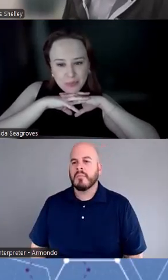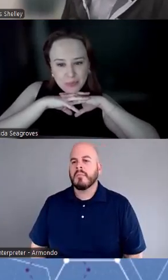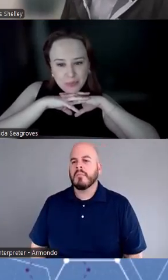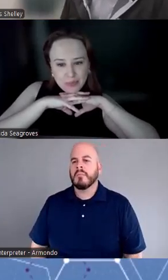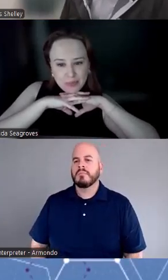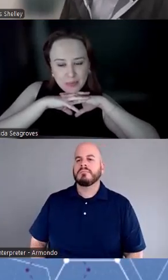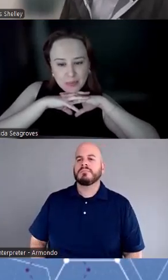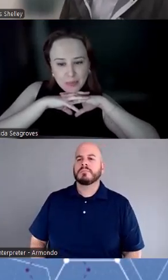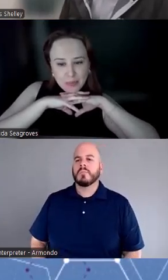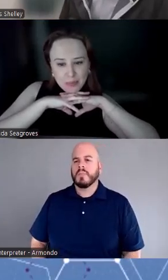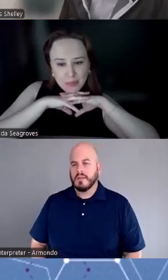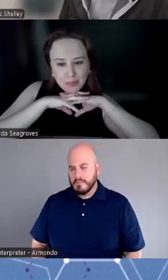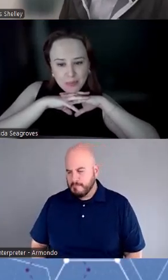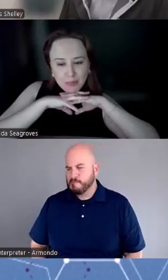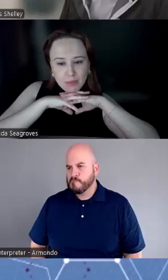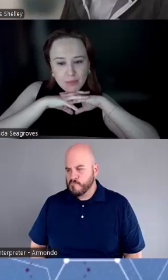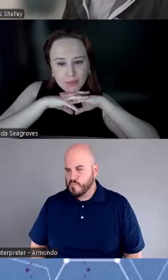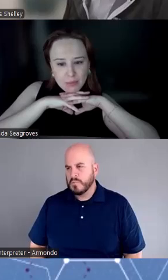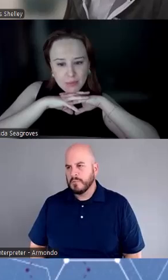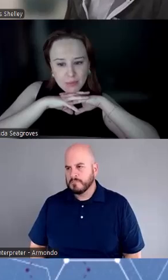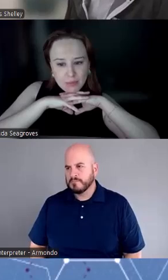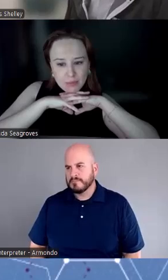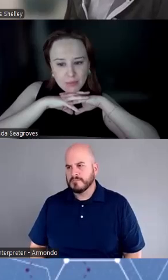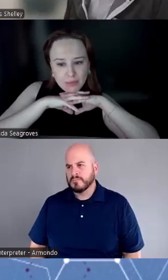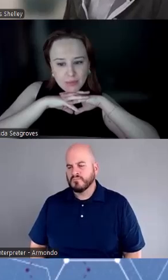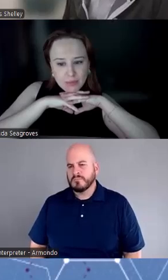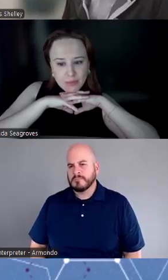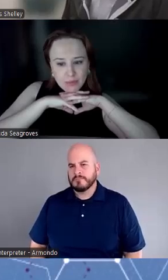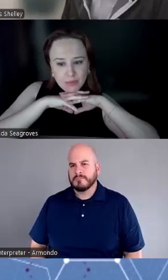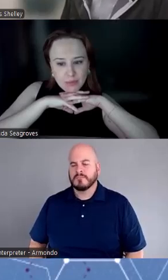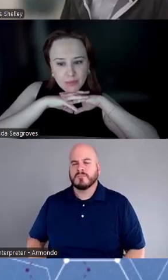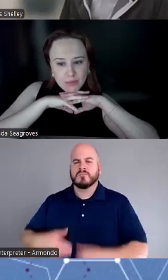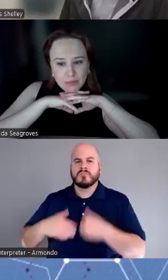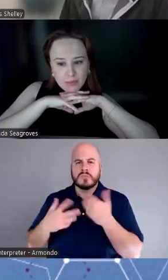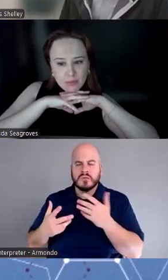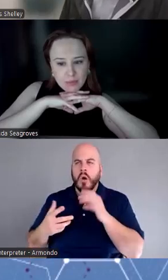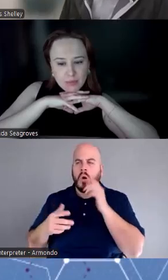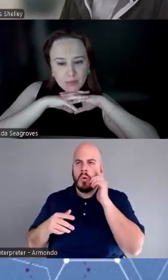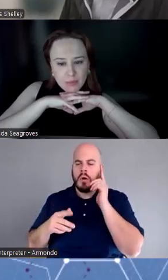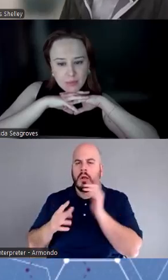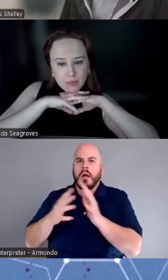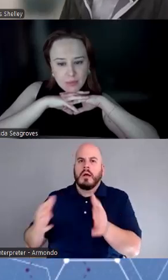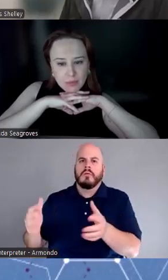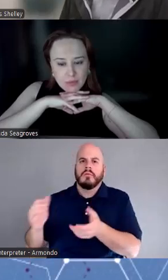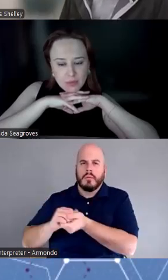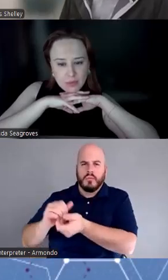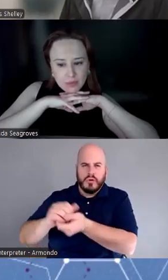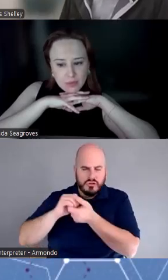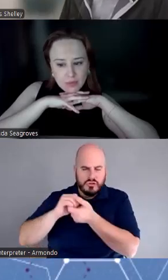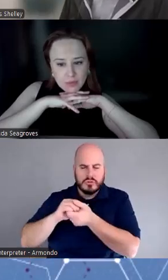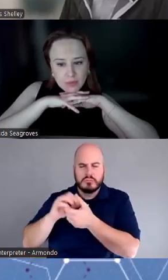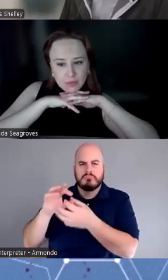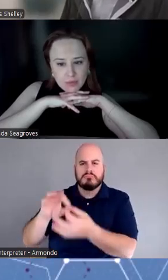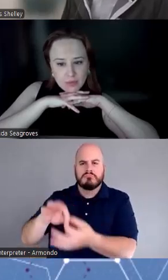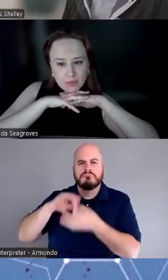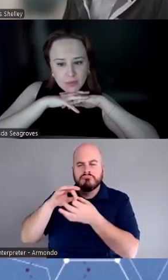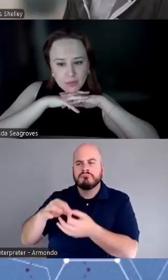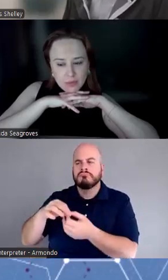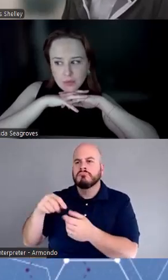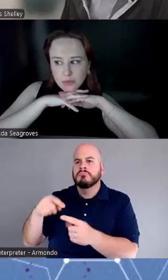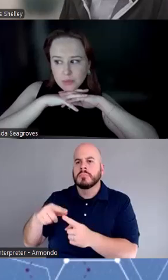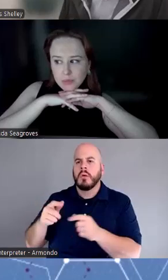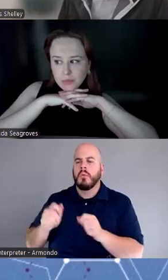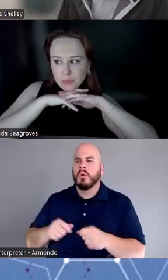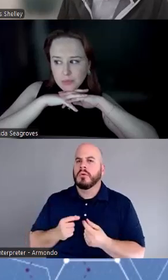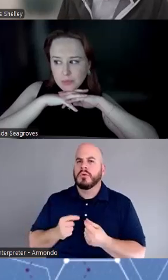much in yeah, very much a lot of collaboration around the what can we do to